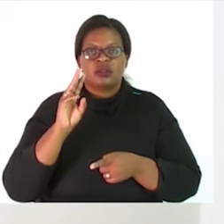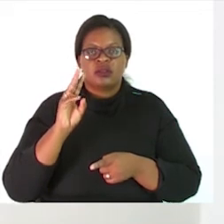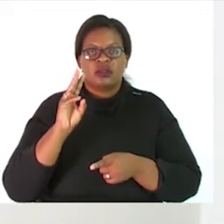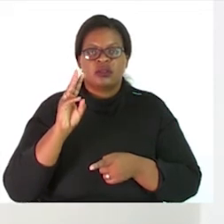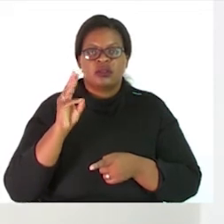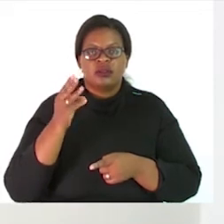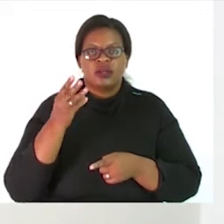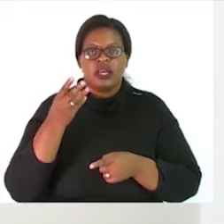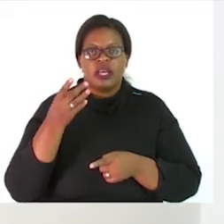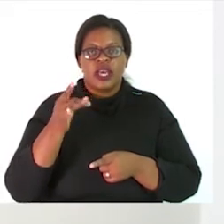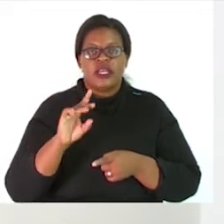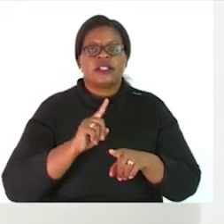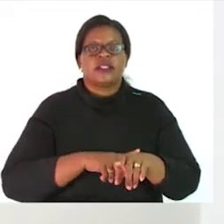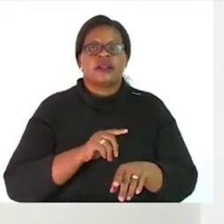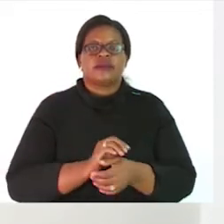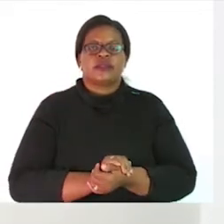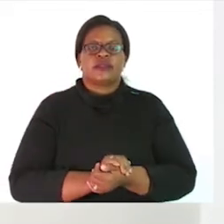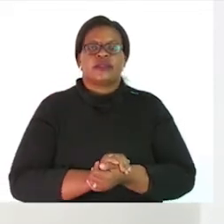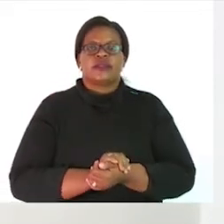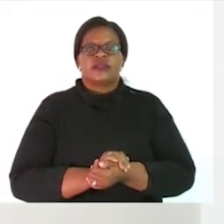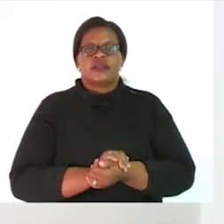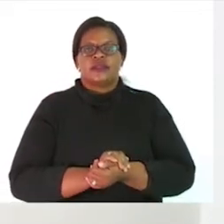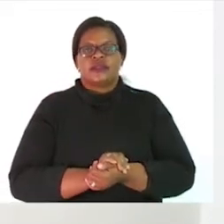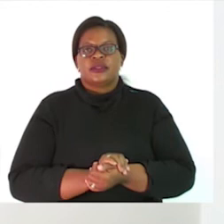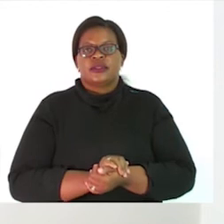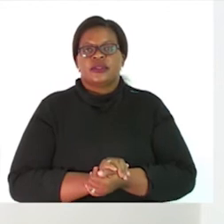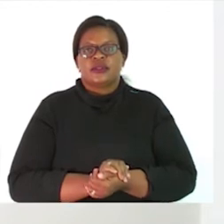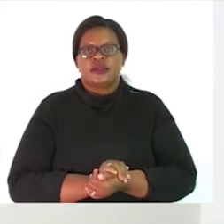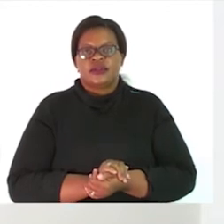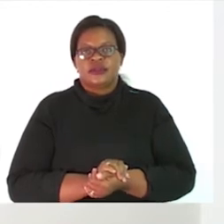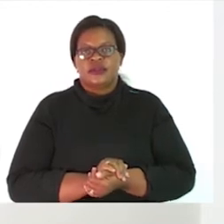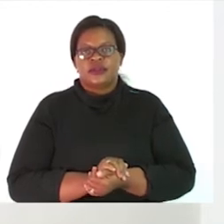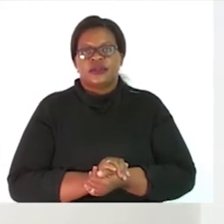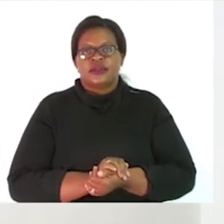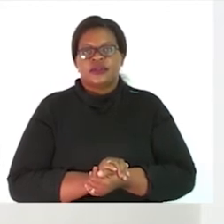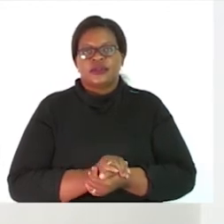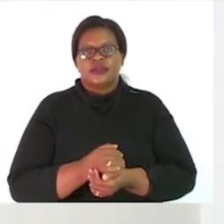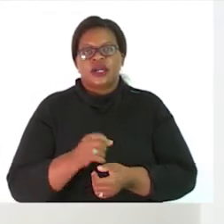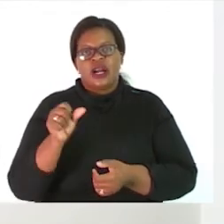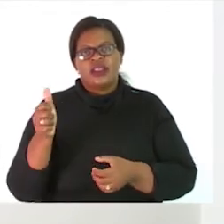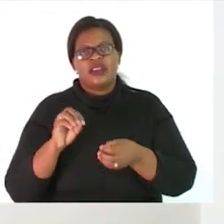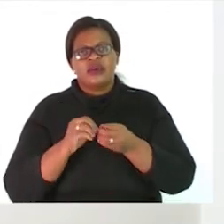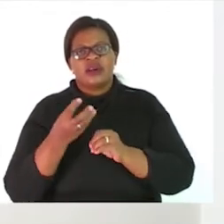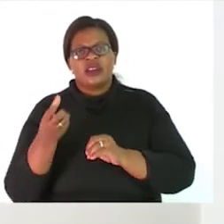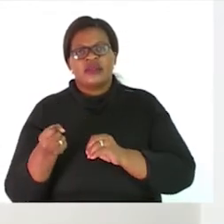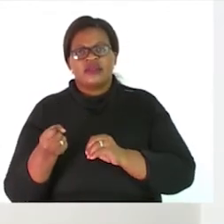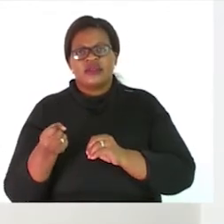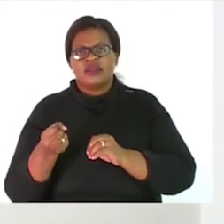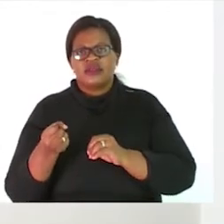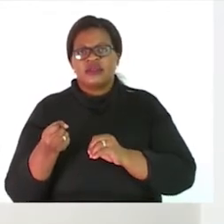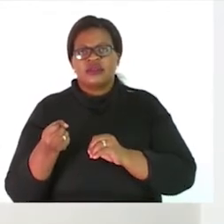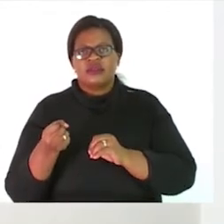12, 8. 8 times, right? Right. Any other number?